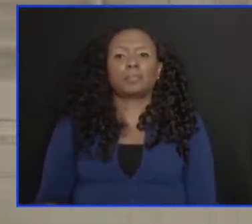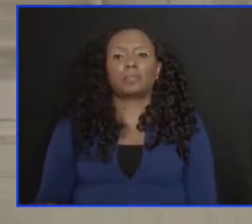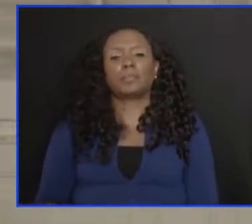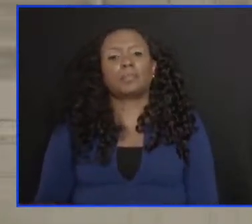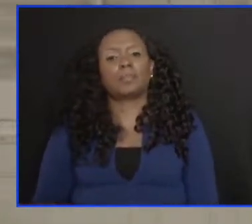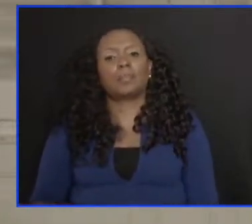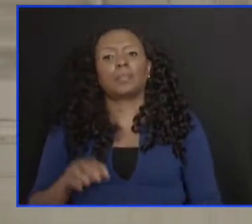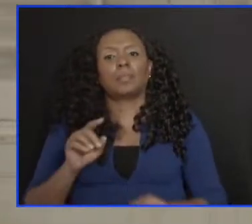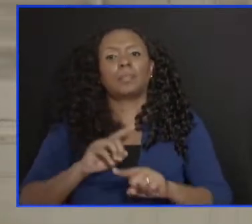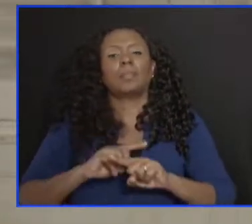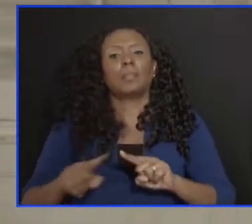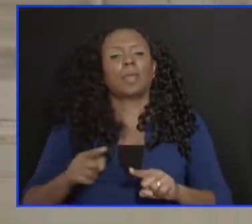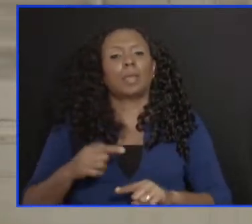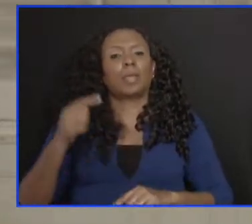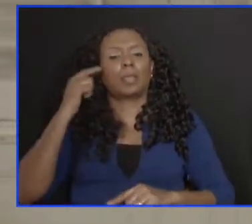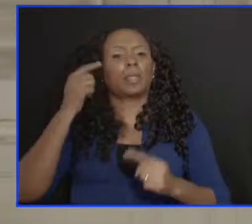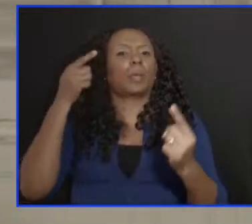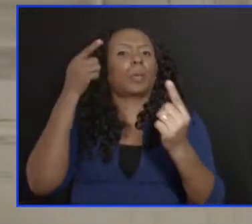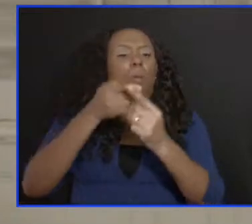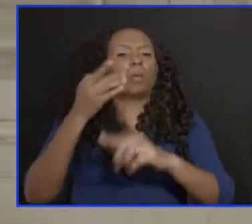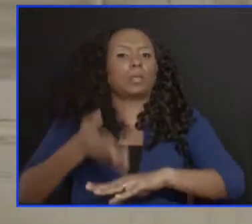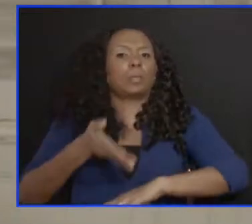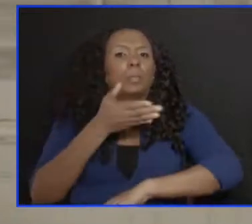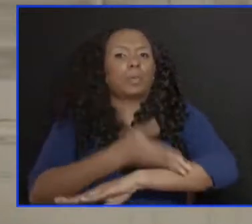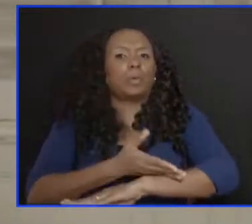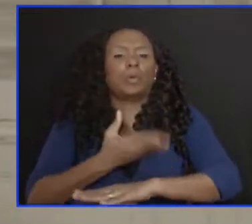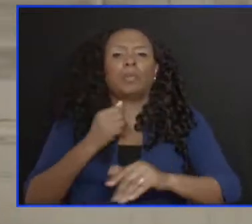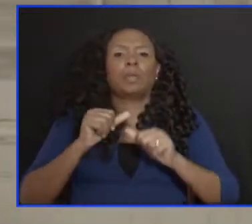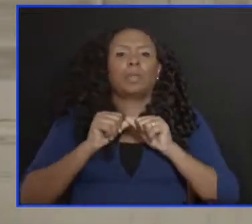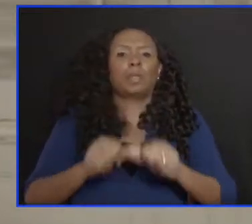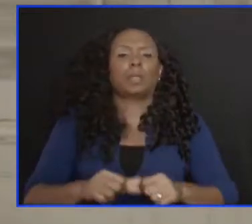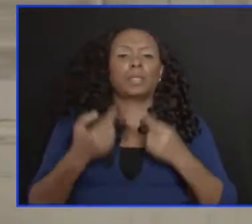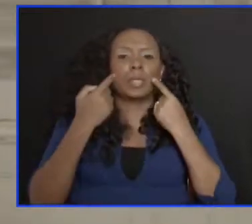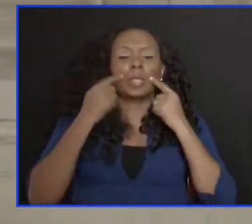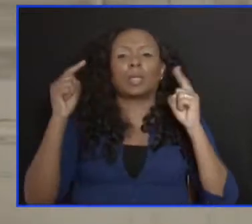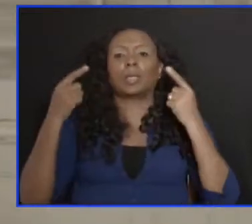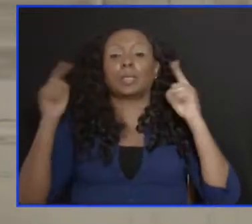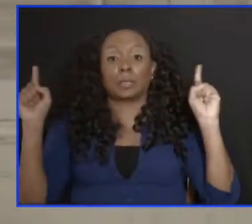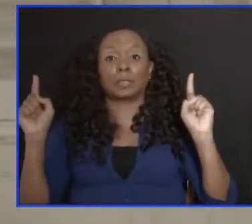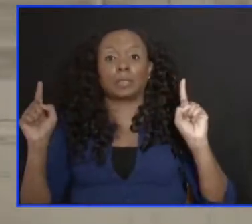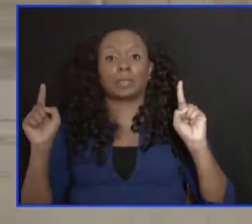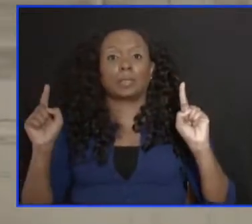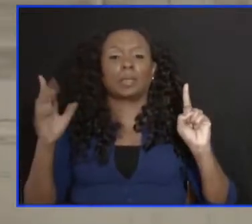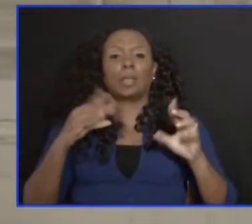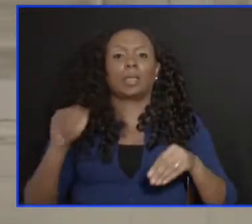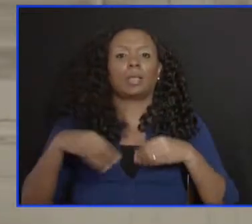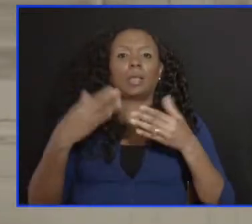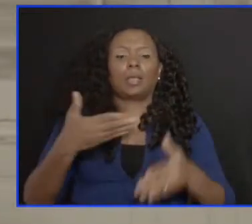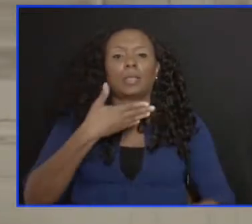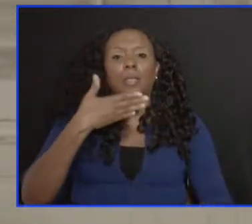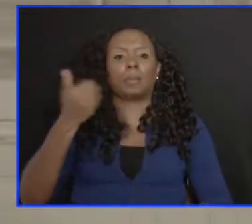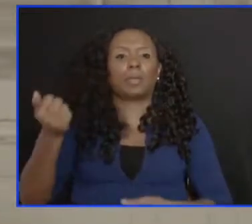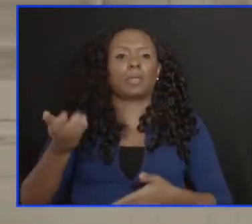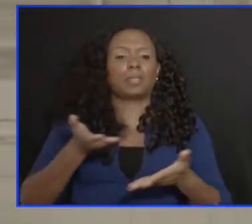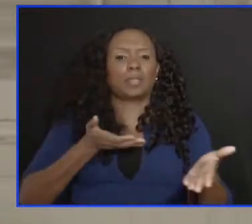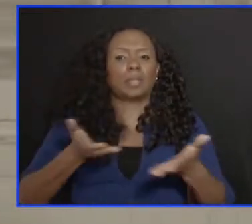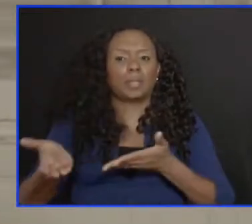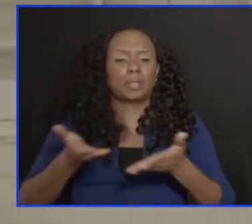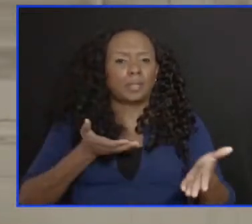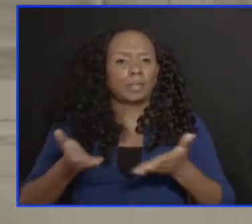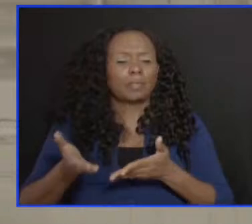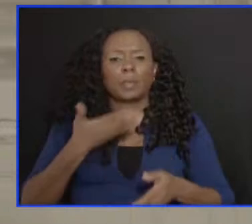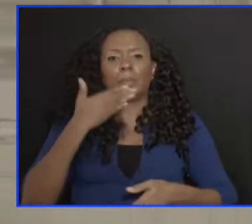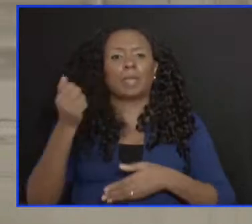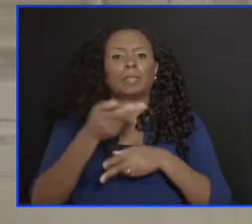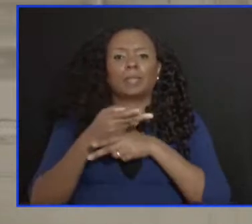and continue to excel in what they do, and to continue to provide the best level of care that we can, recognizing